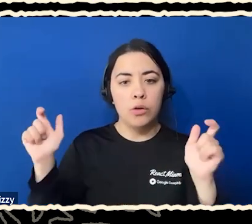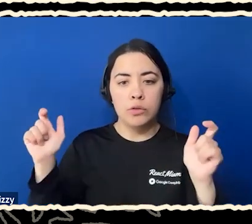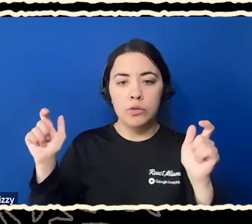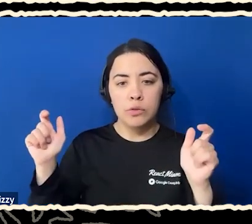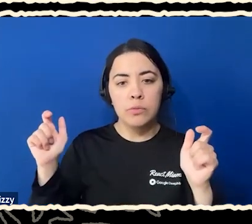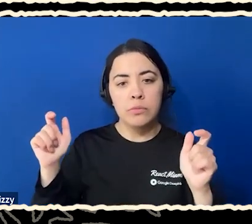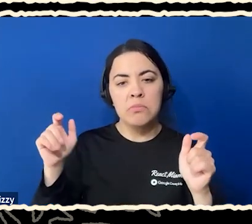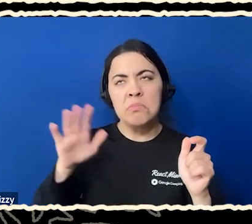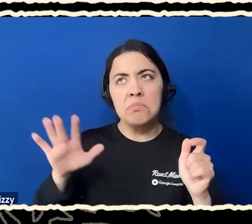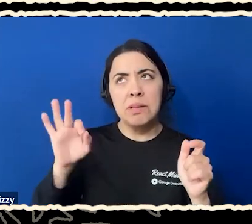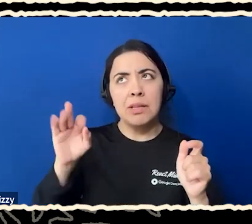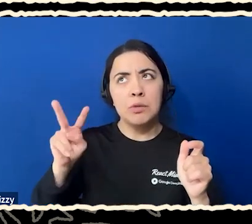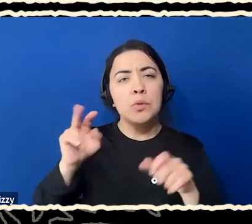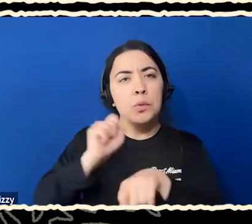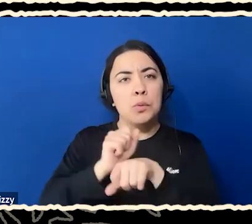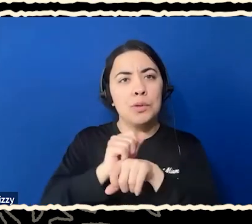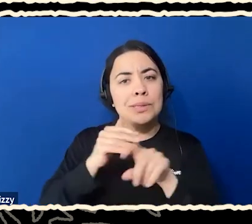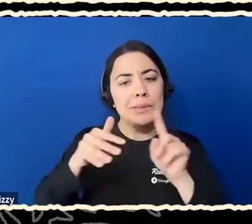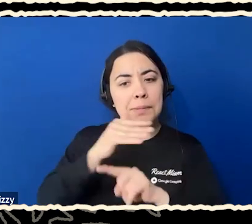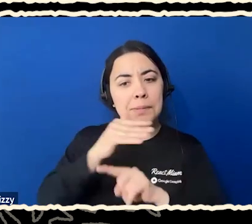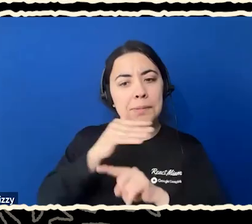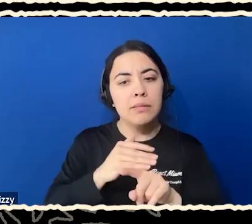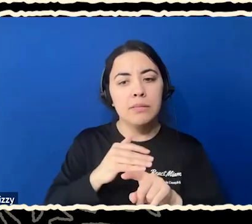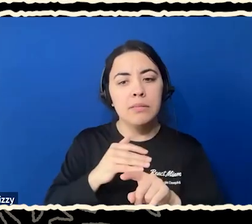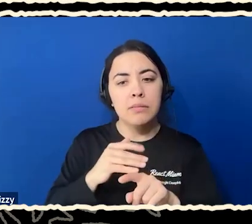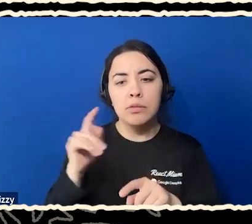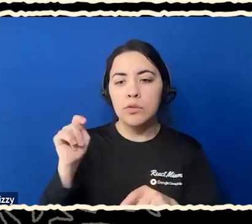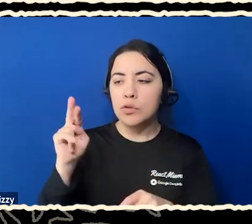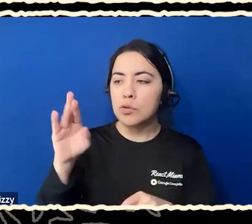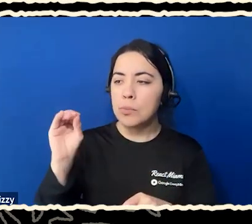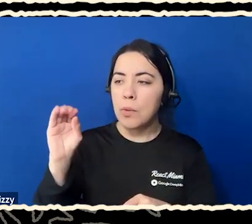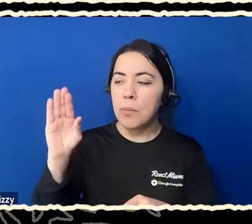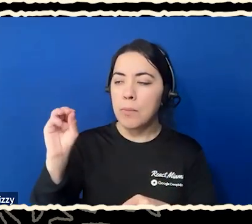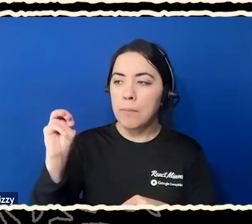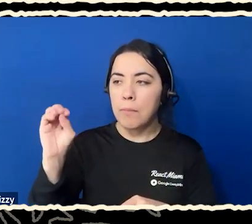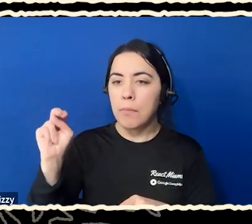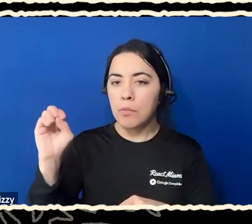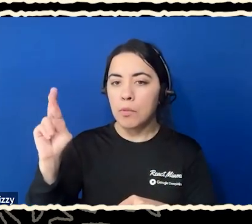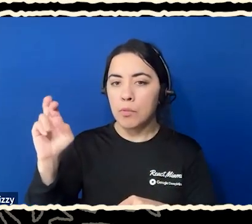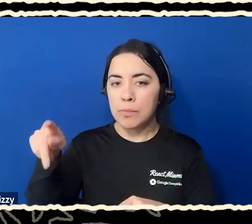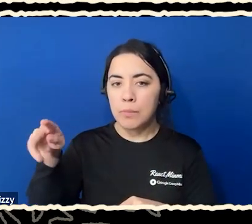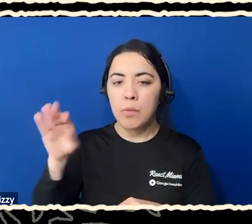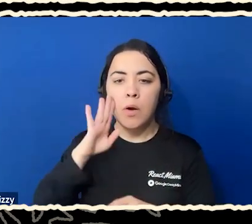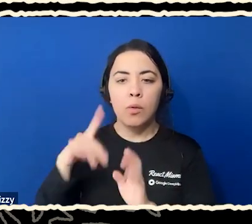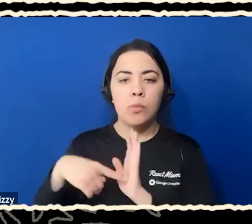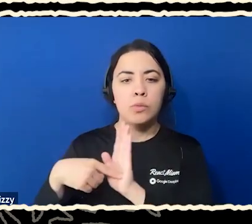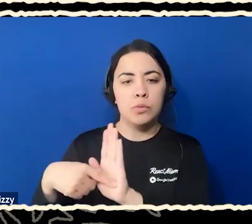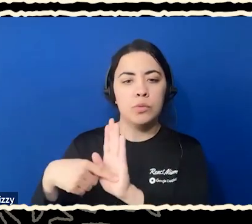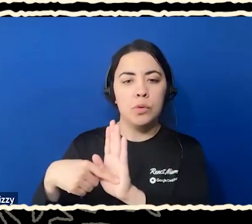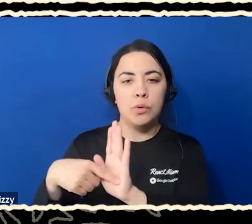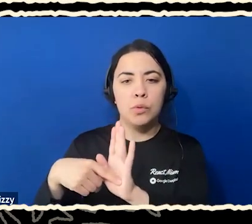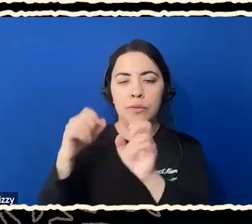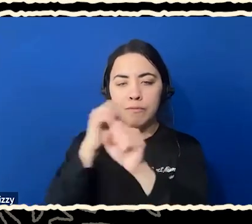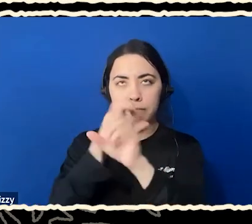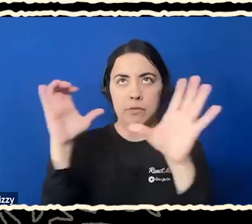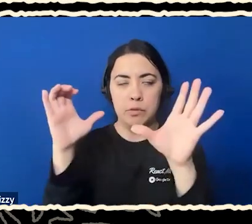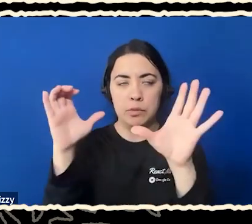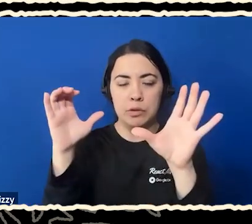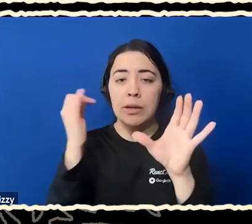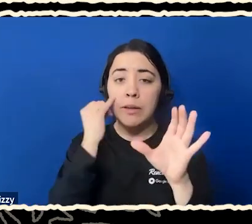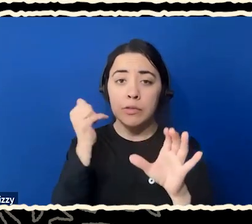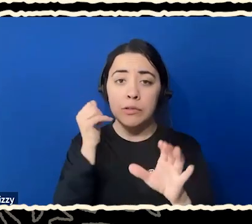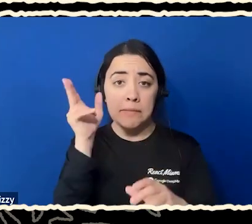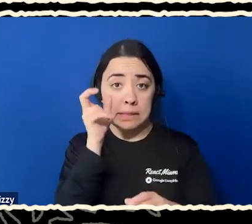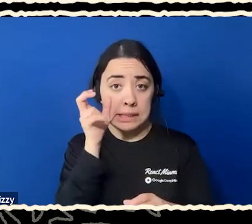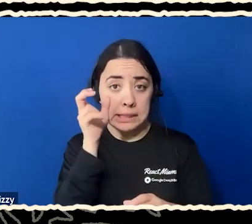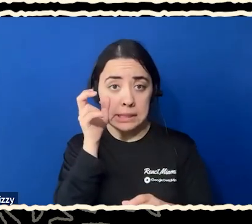monorepo. And I'm going to show you a visualization. I'm giving you this explanation so that if you're listening to the